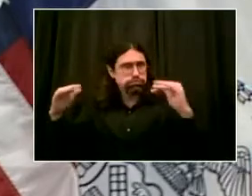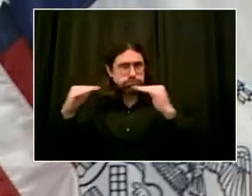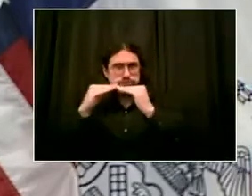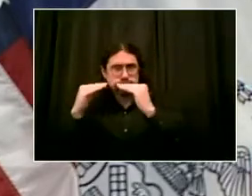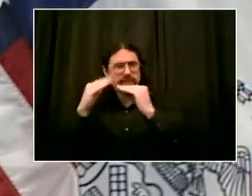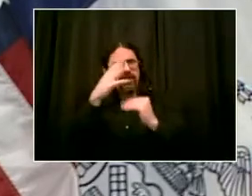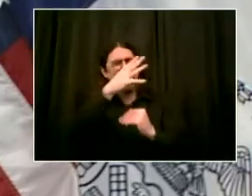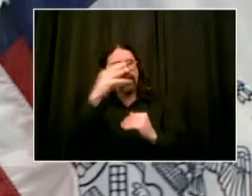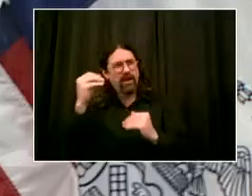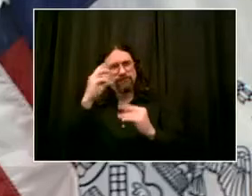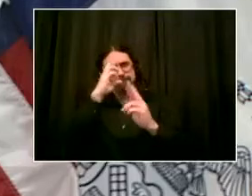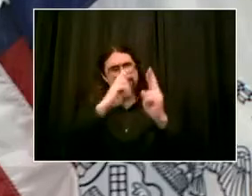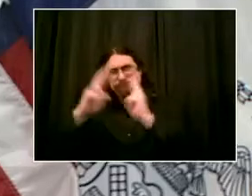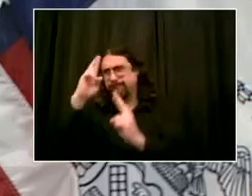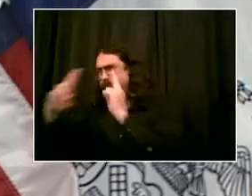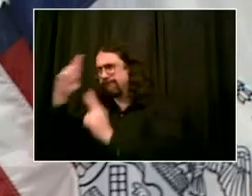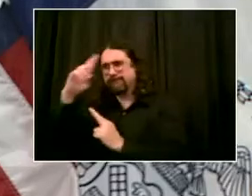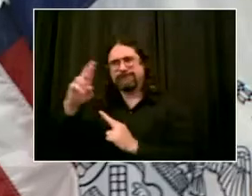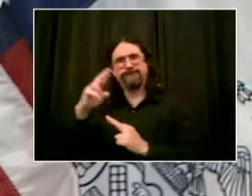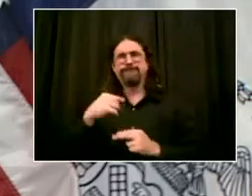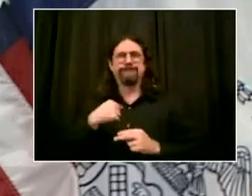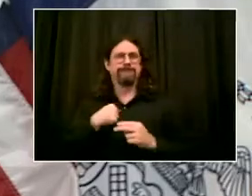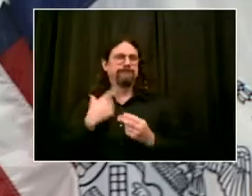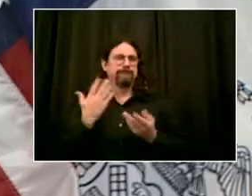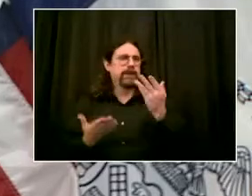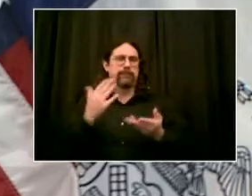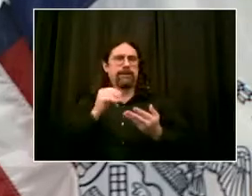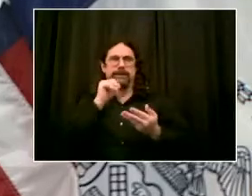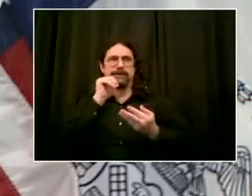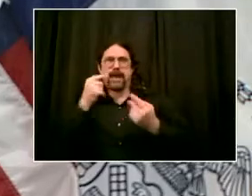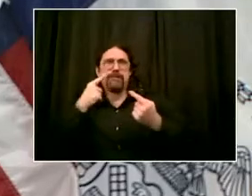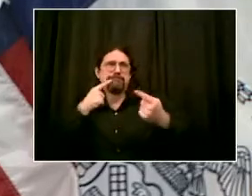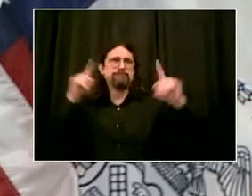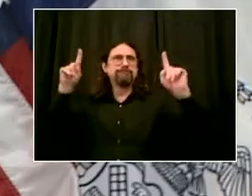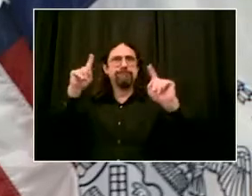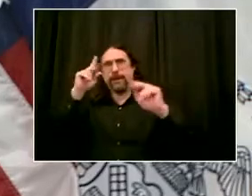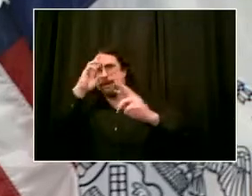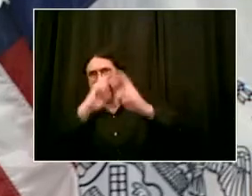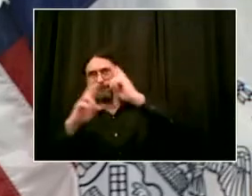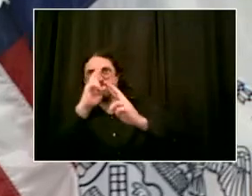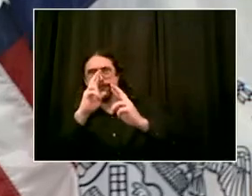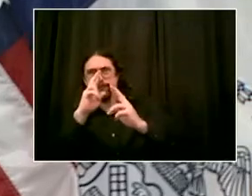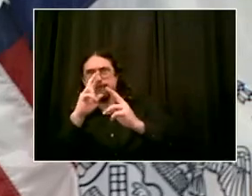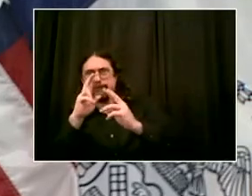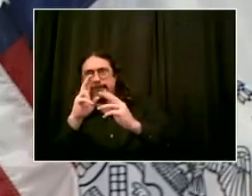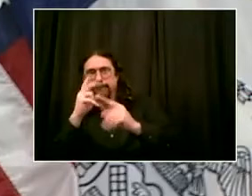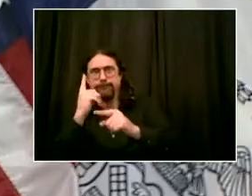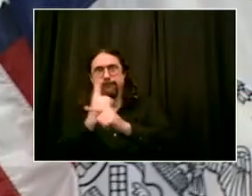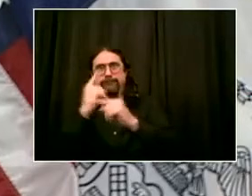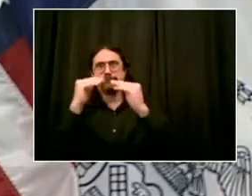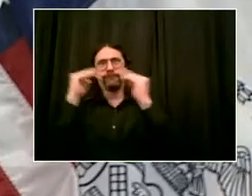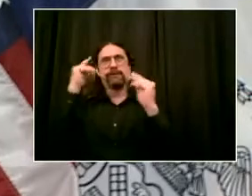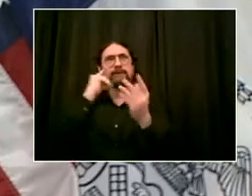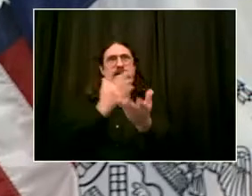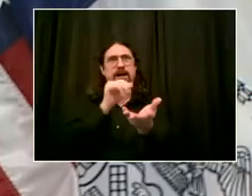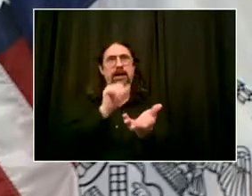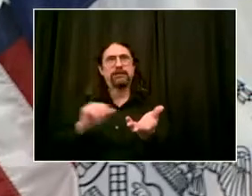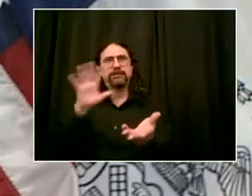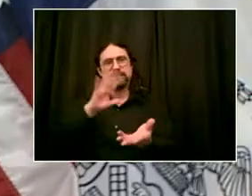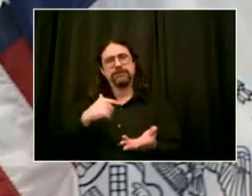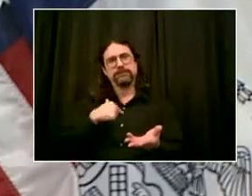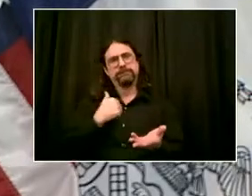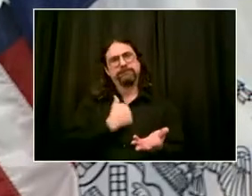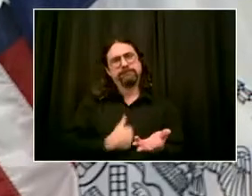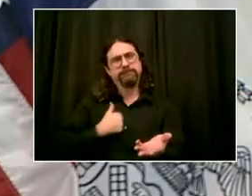fair but we don't want to hurt asian-americans or uh White New Yorkers either and their kids we've got to find a